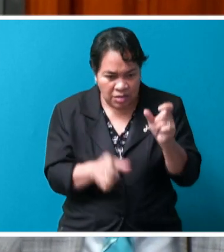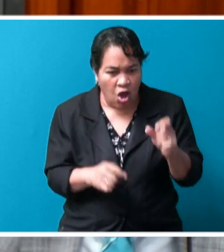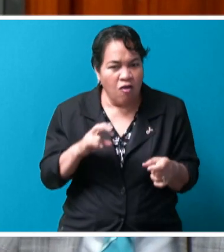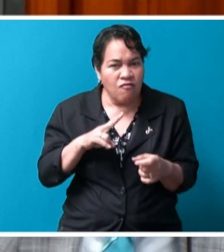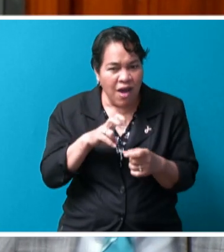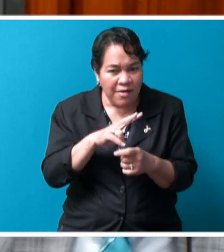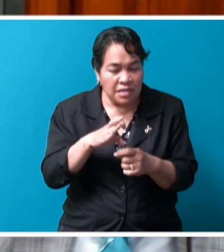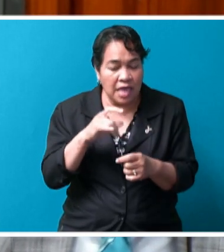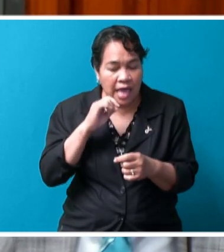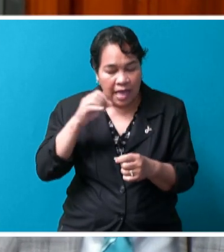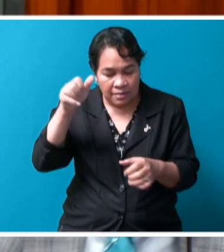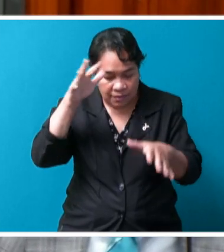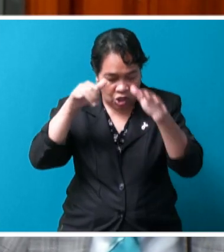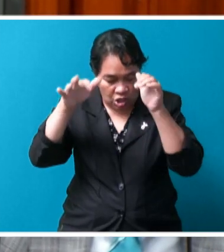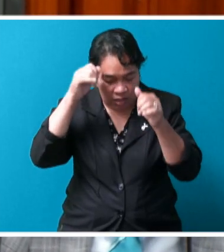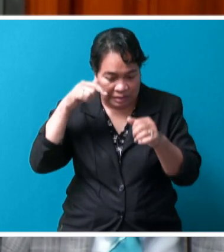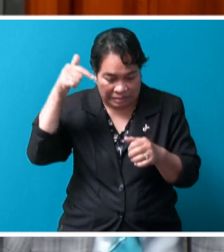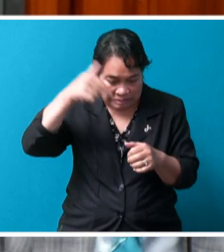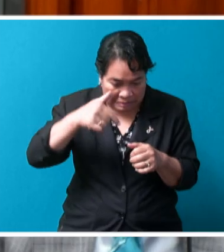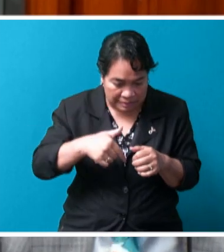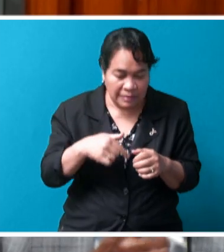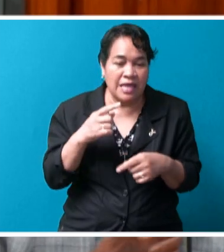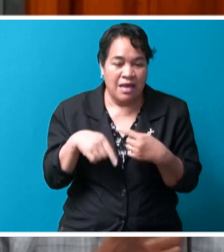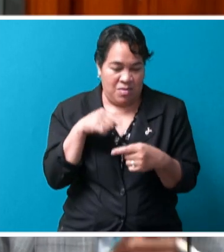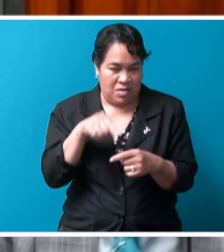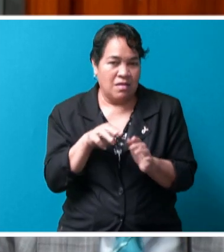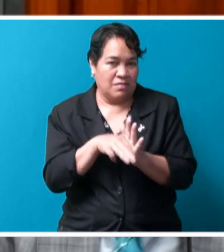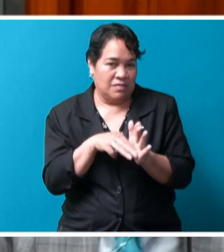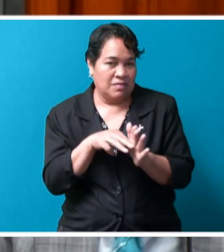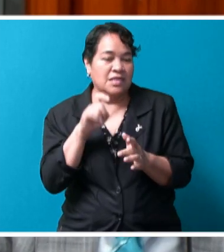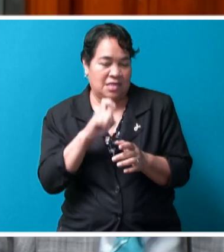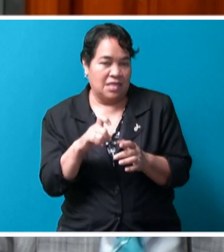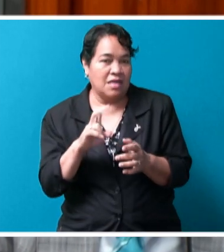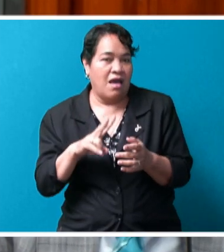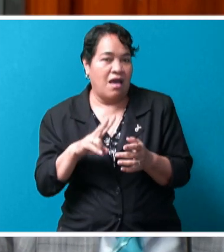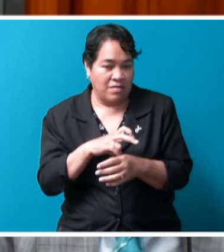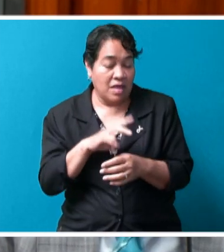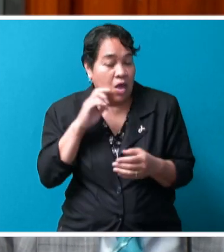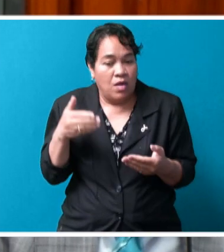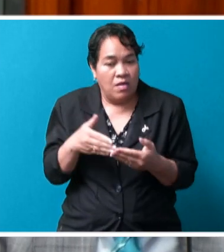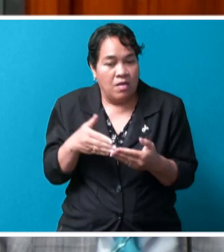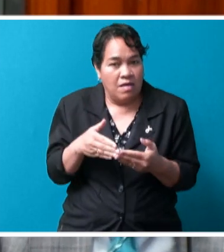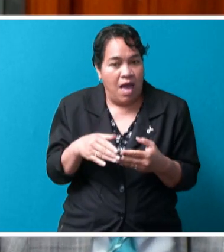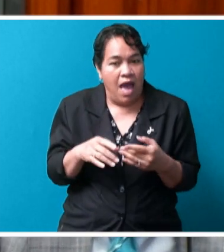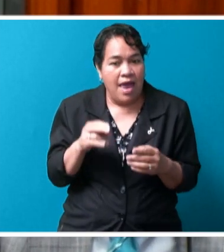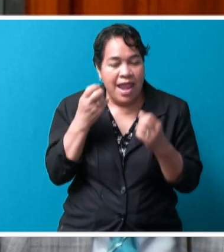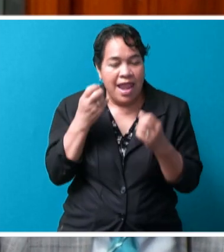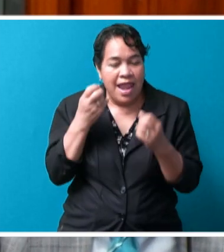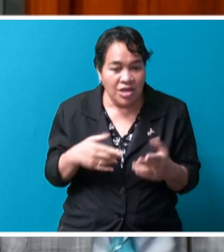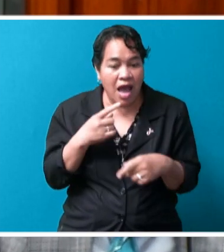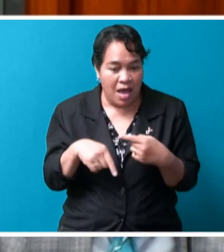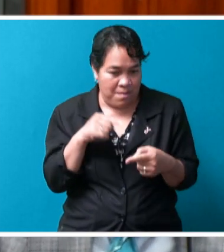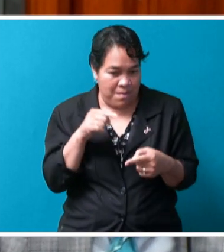understanding of HIV as a retrovirus. Students are introduced to the unique nature of